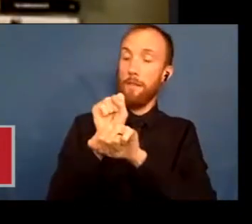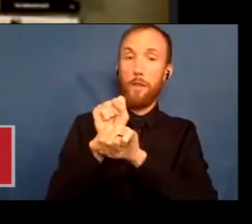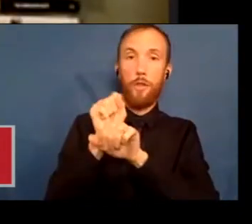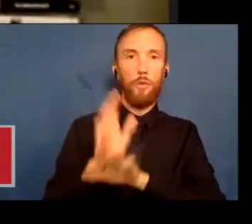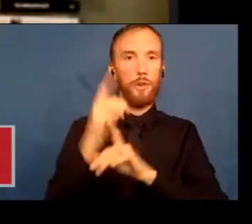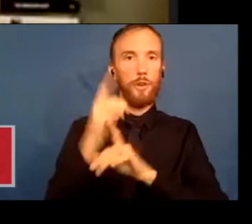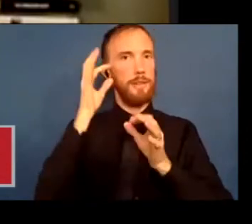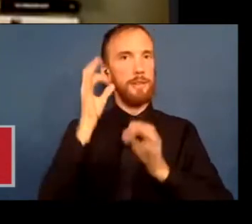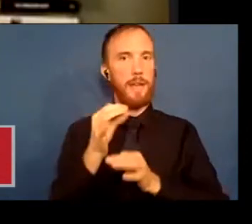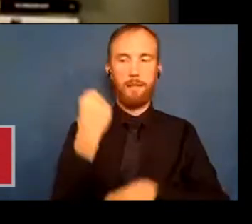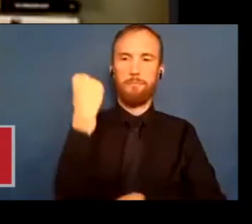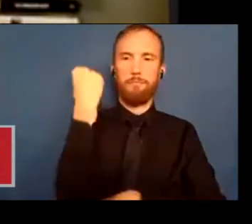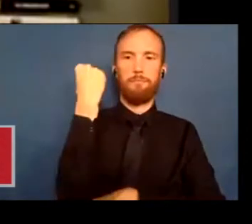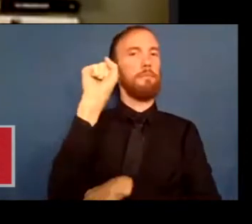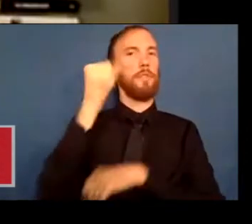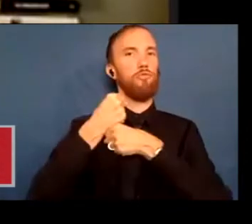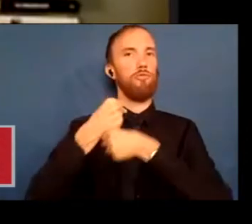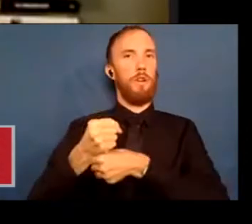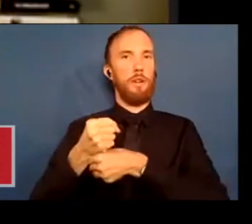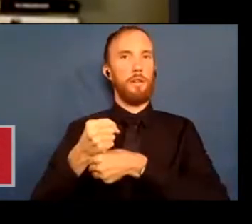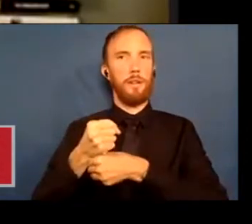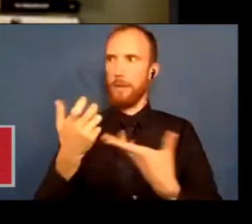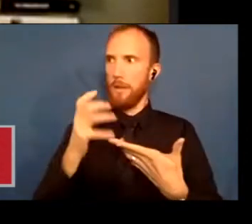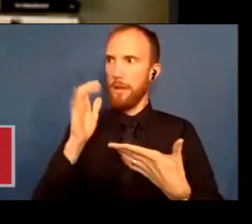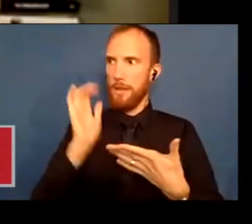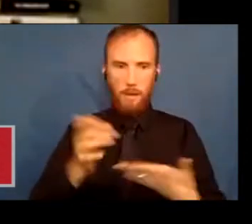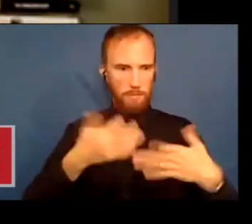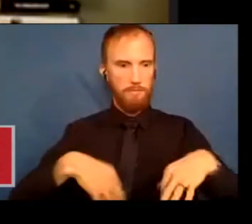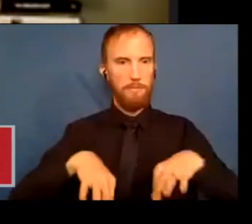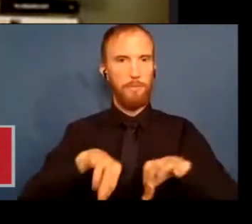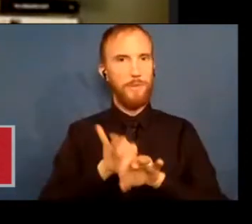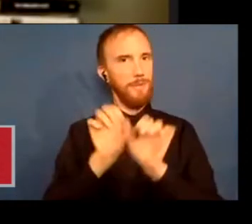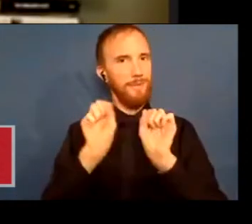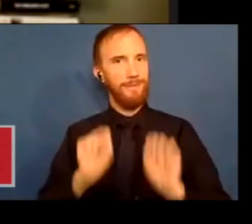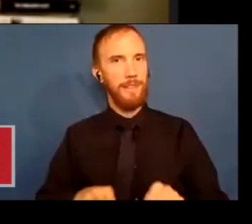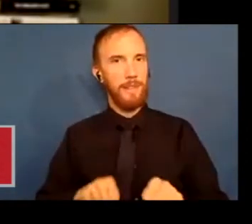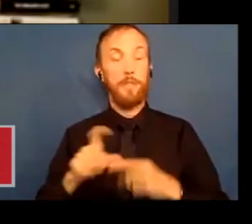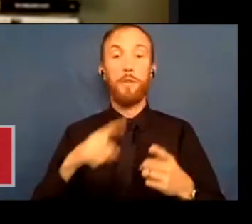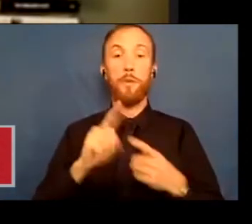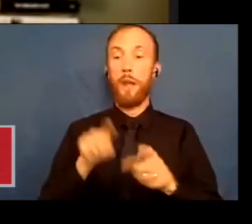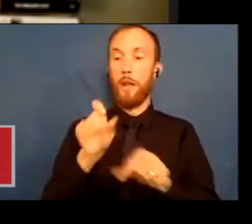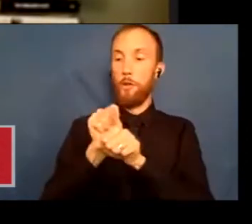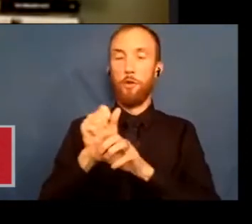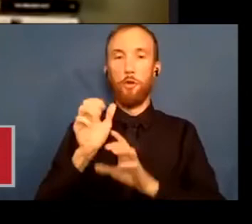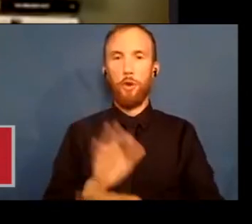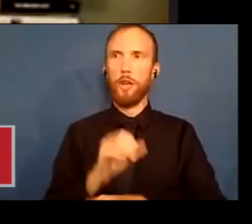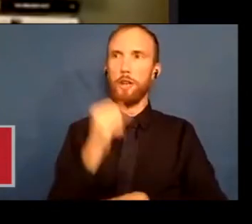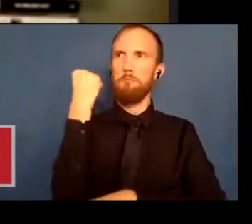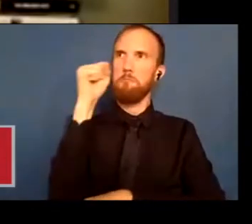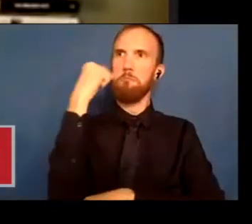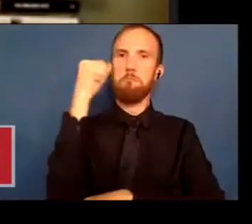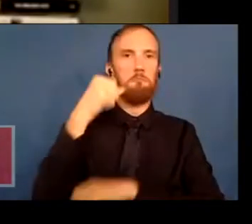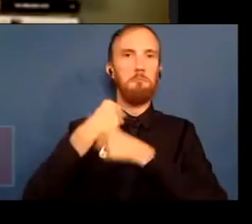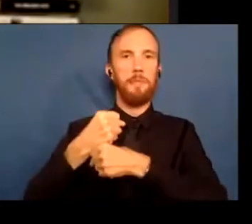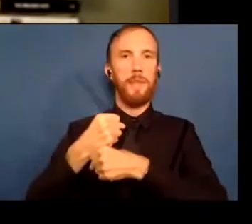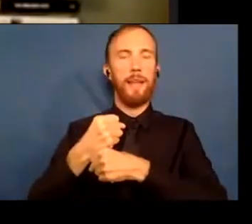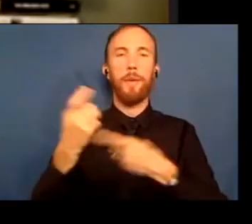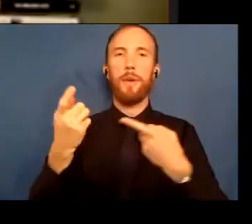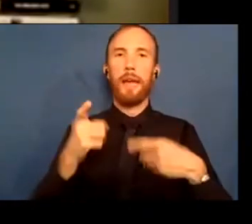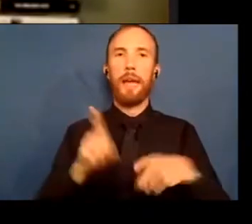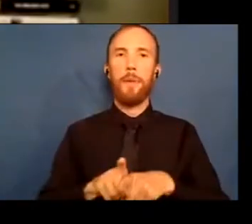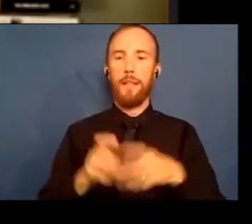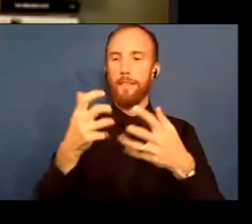instrument. Because when the workers struck in that factory, they were able to close down the